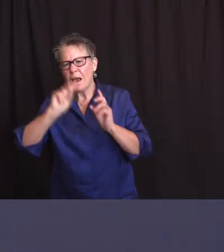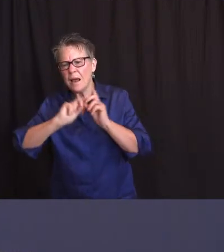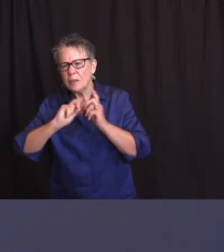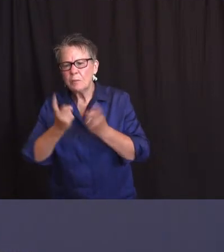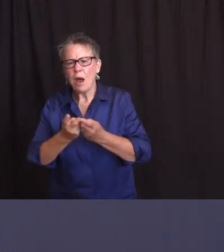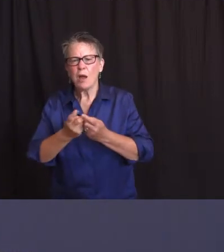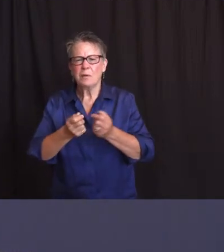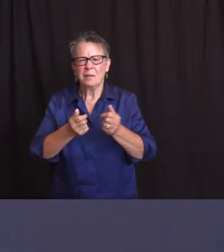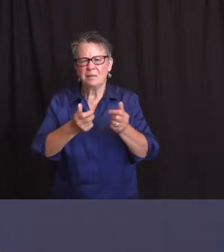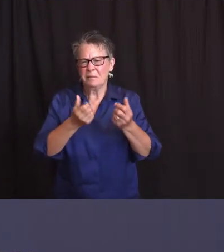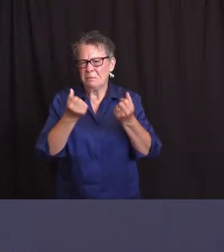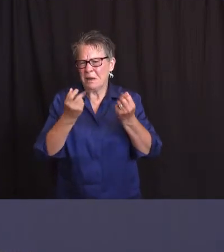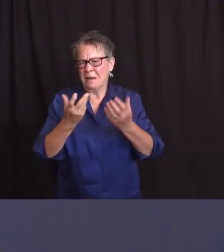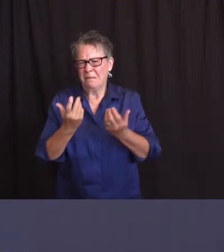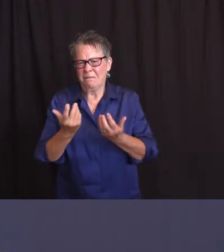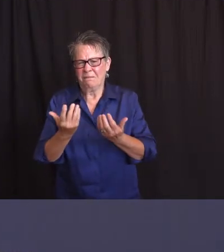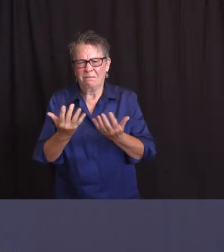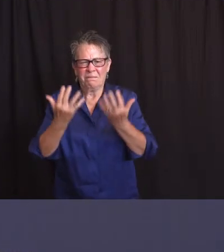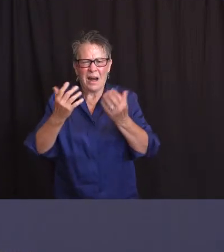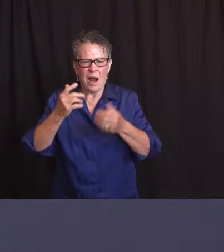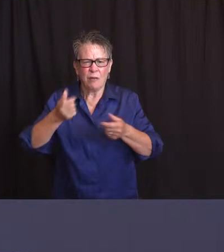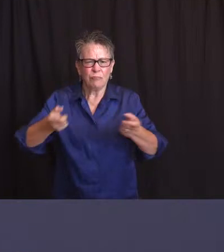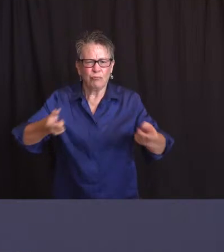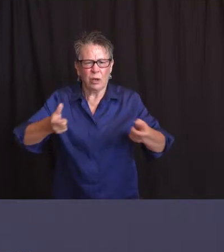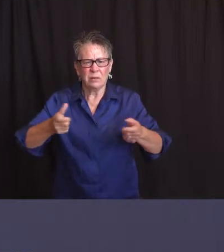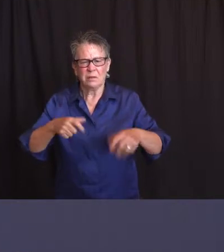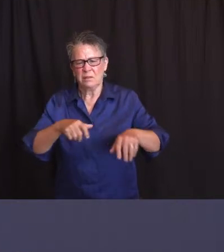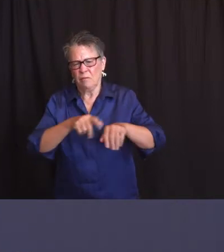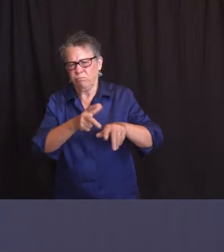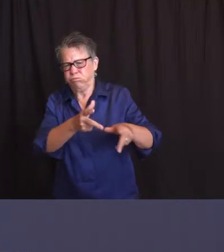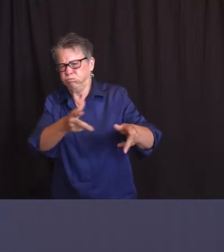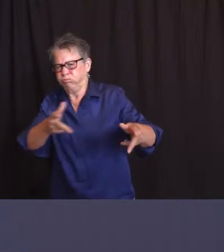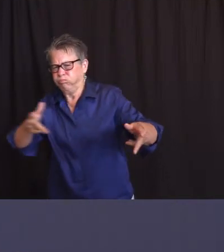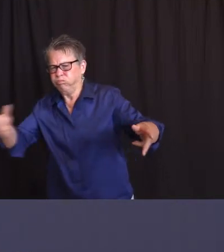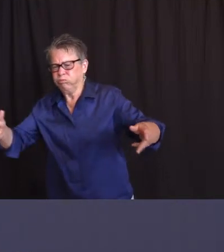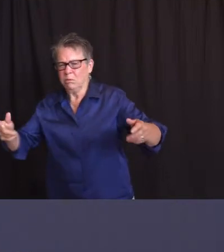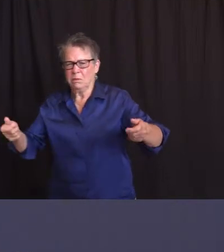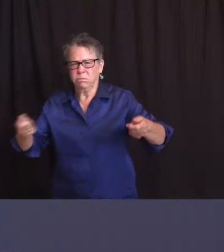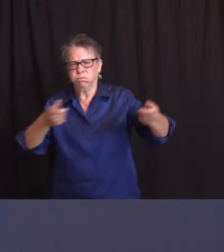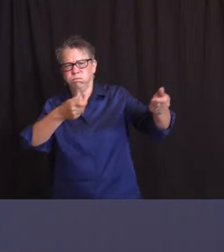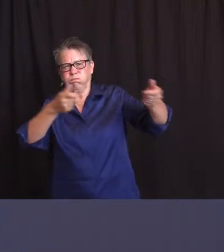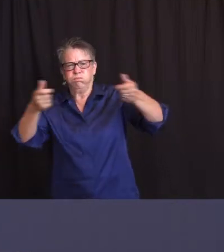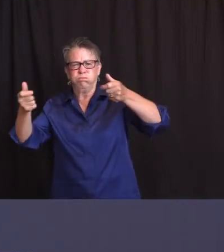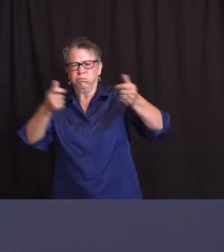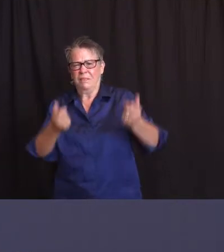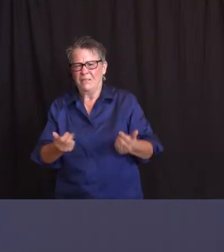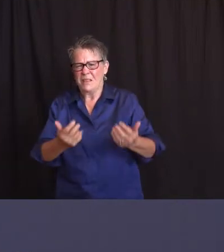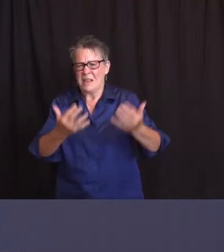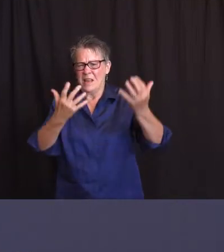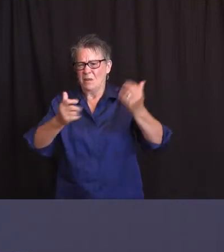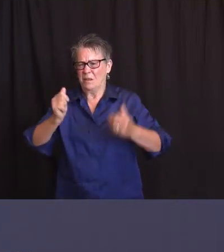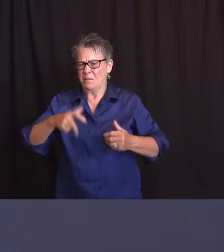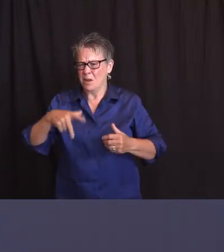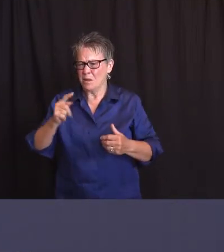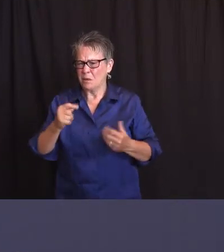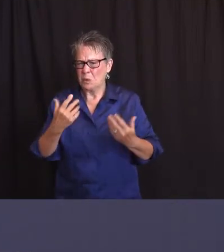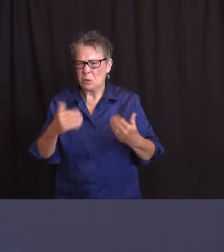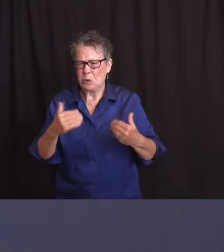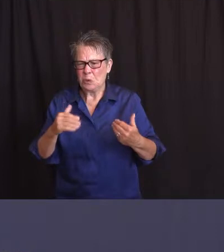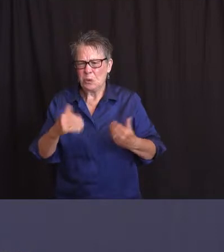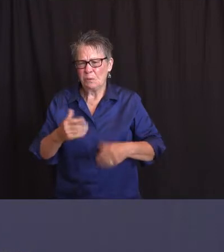Both the chief of the fire department and of the police were literally going through the building all weekend on their hands and knees, obviously looking